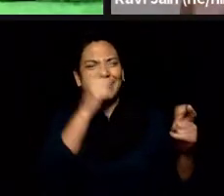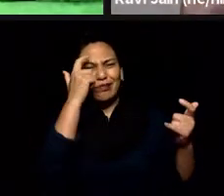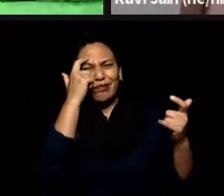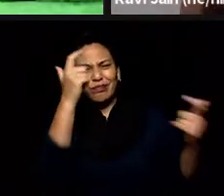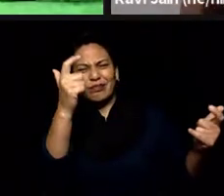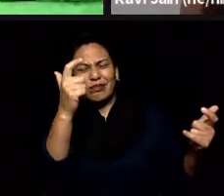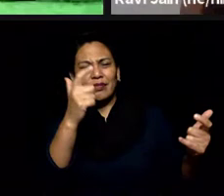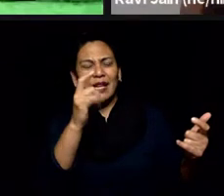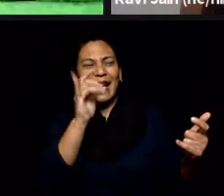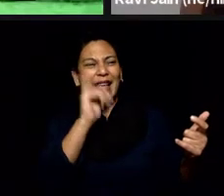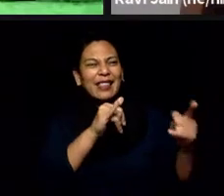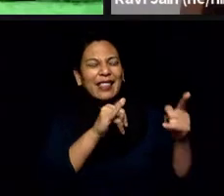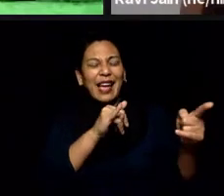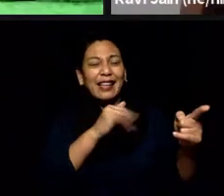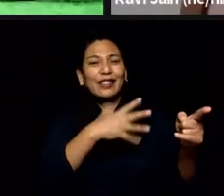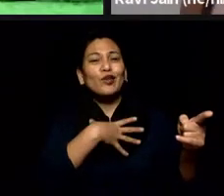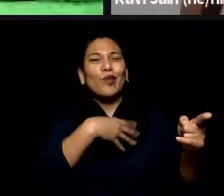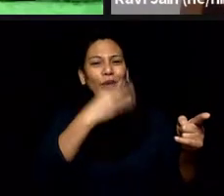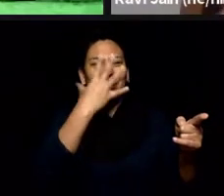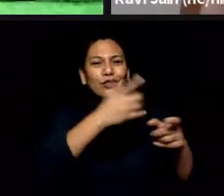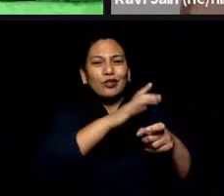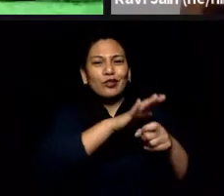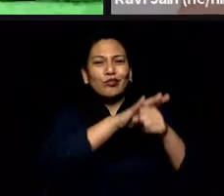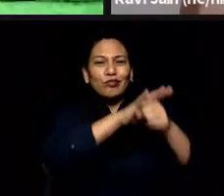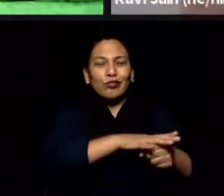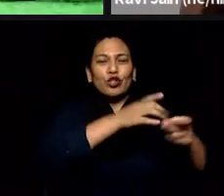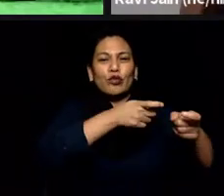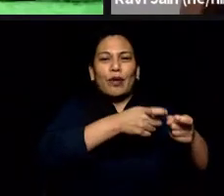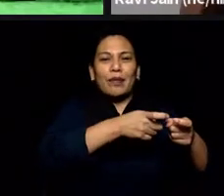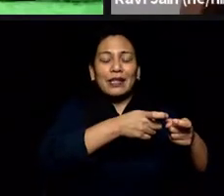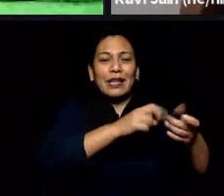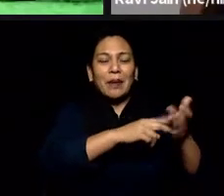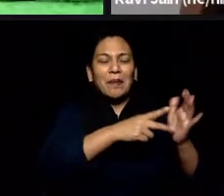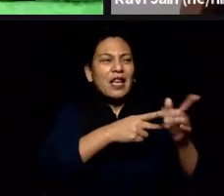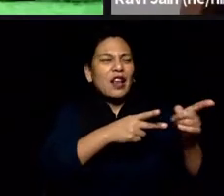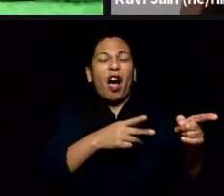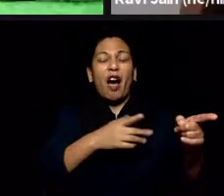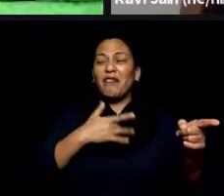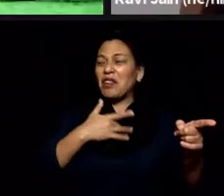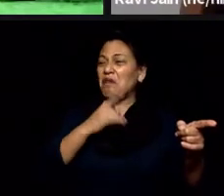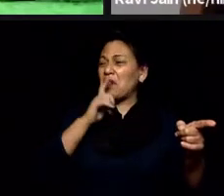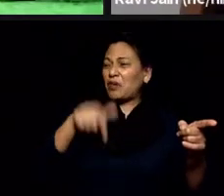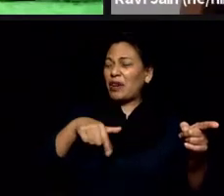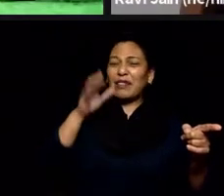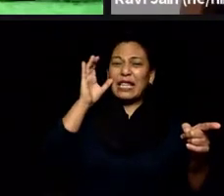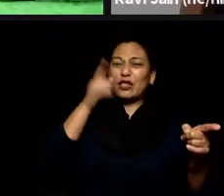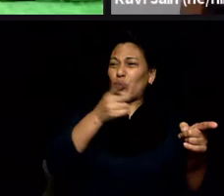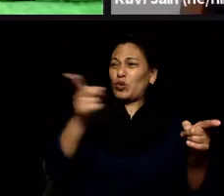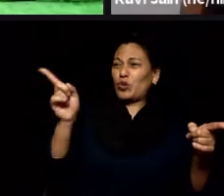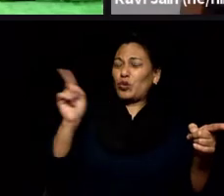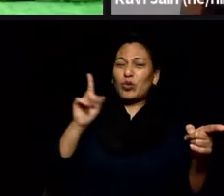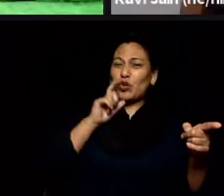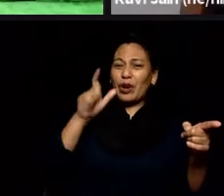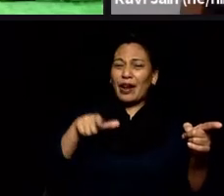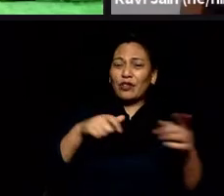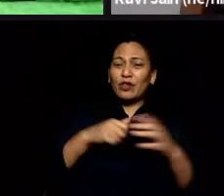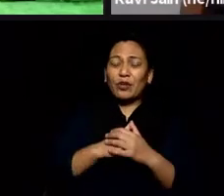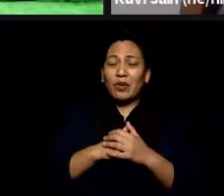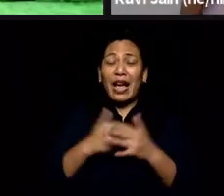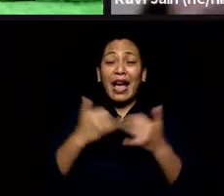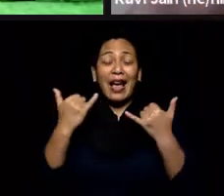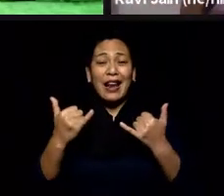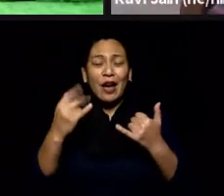his eye. That's what supremacy is, the feeling that you don't have to listen. And with all that's coming out right now in the